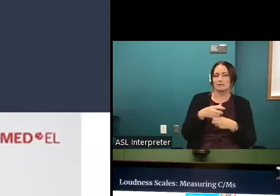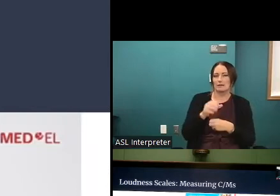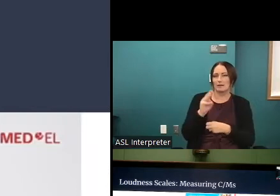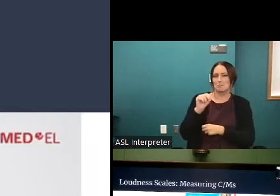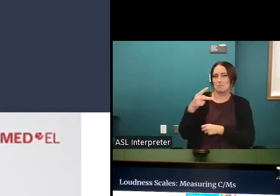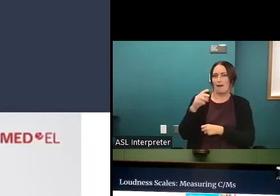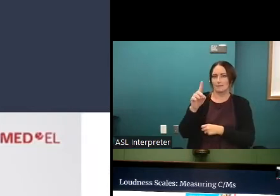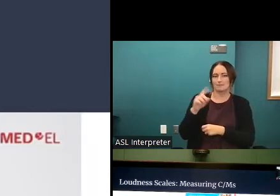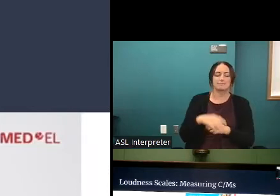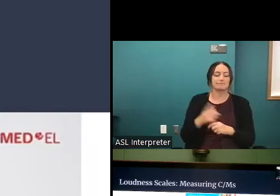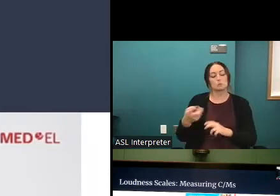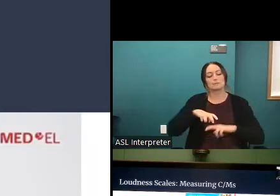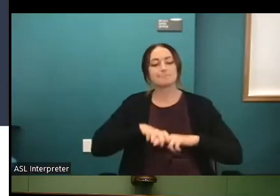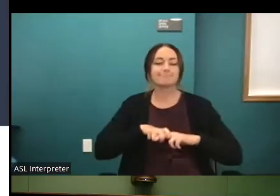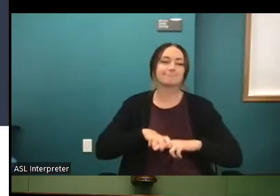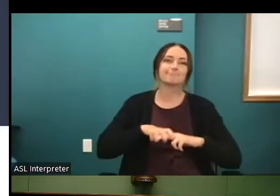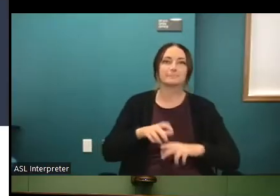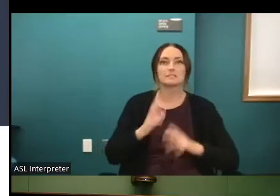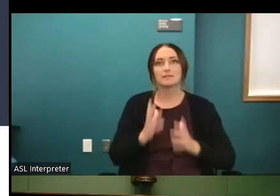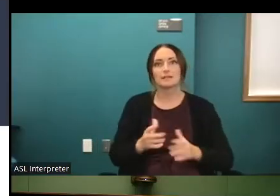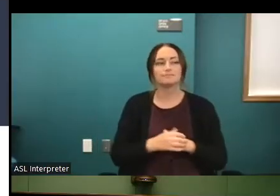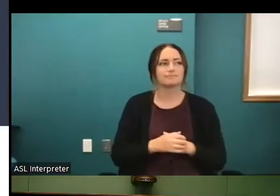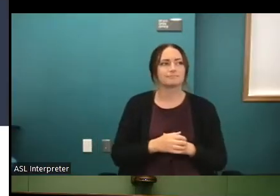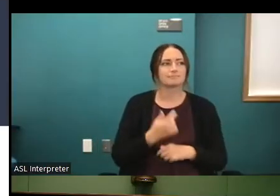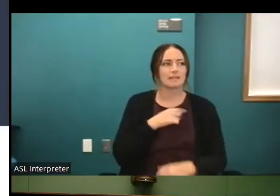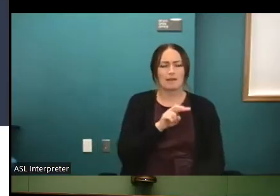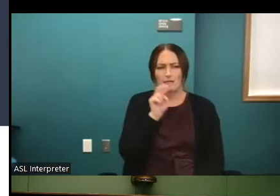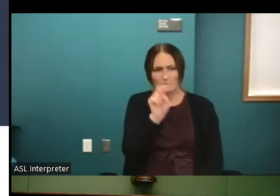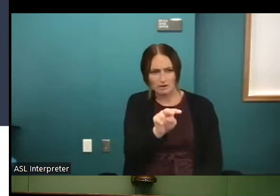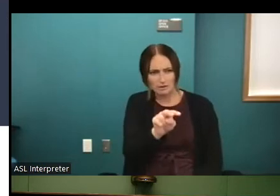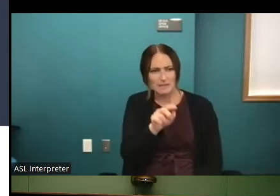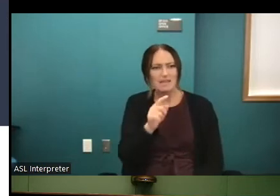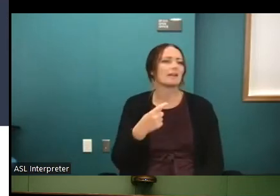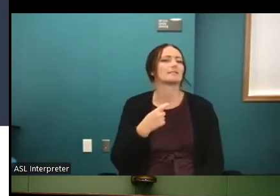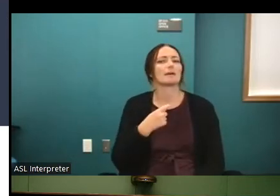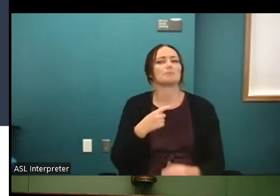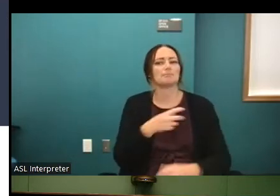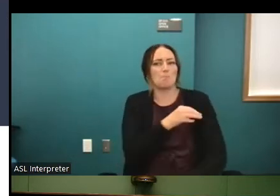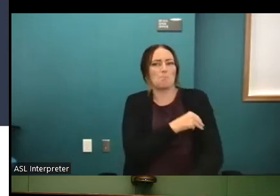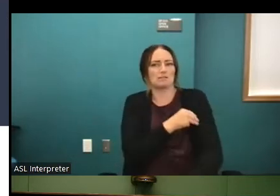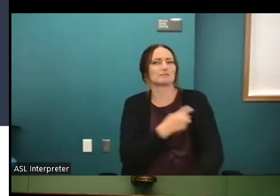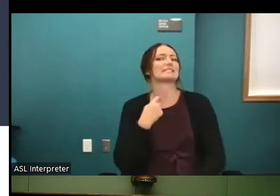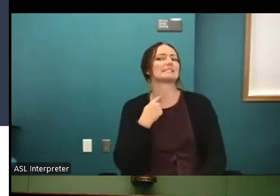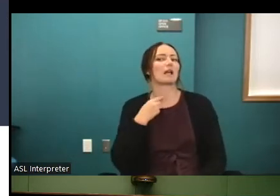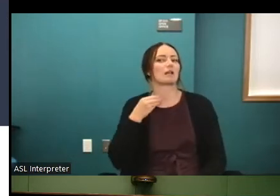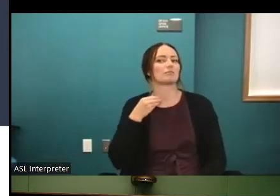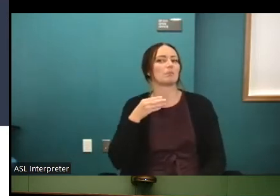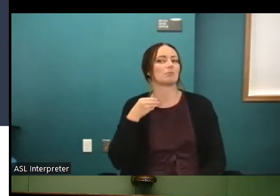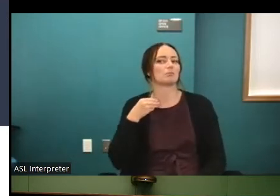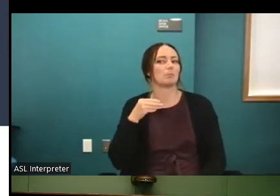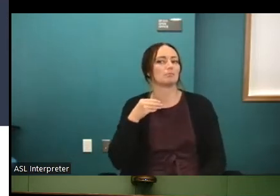there, you know, just, yeah, it's fine, whatever. And I look at him and he has this muscle in his neck. There's like twitching, like it's